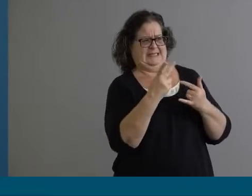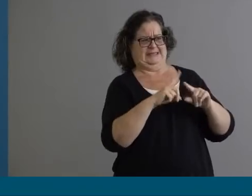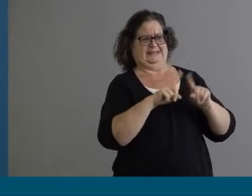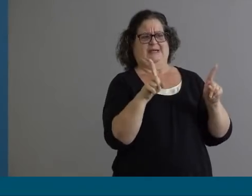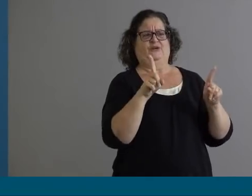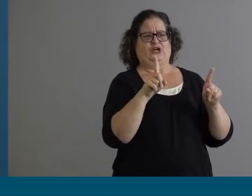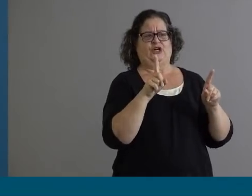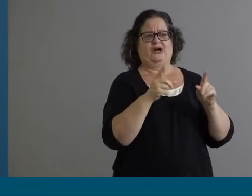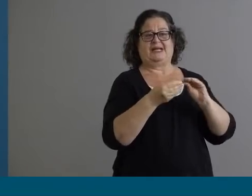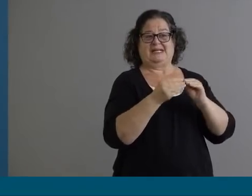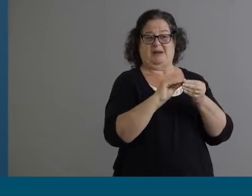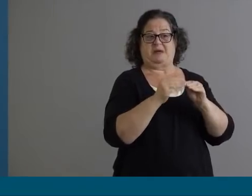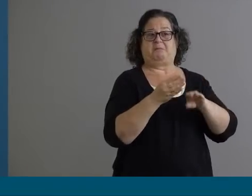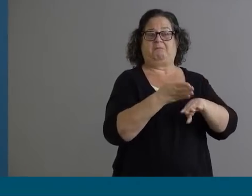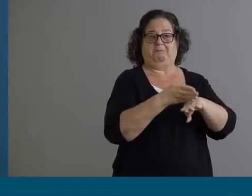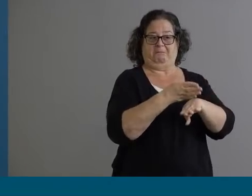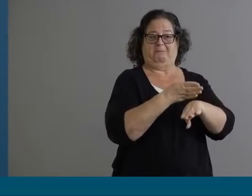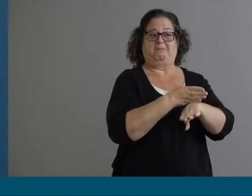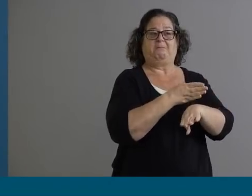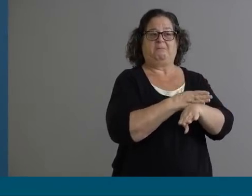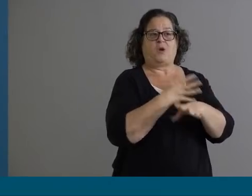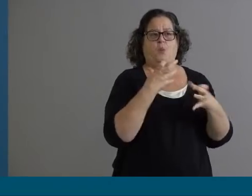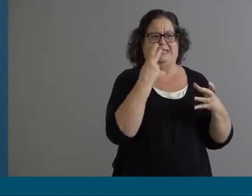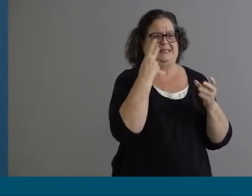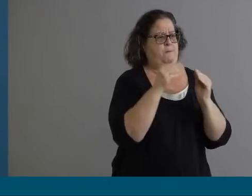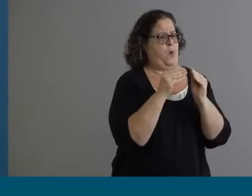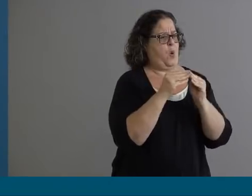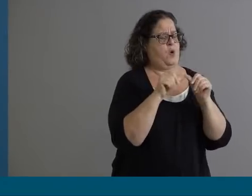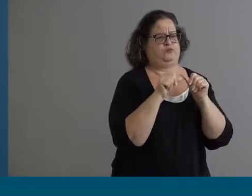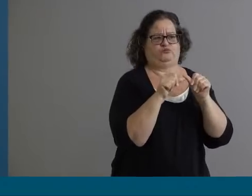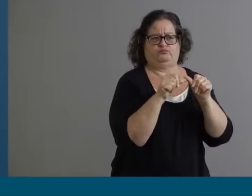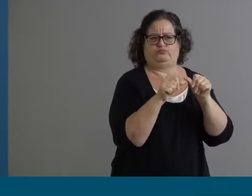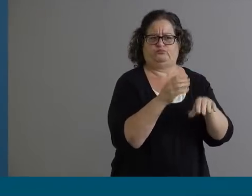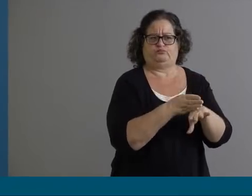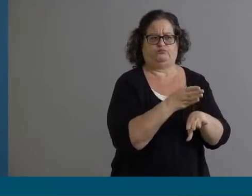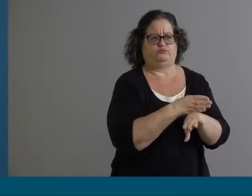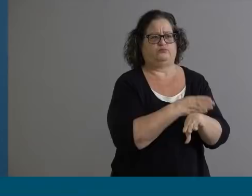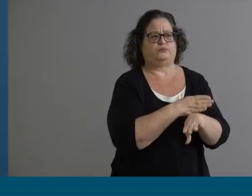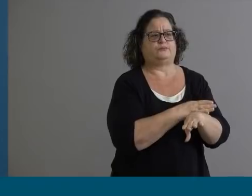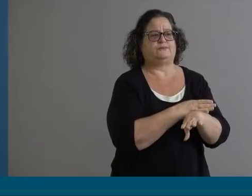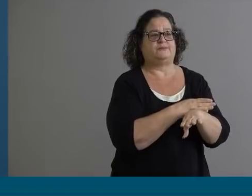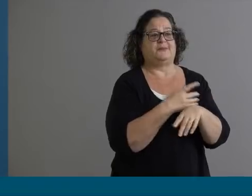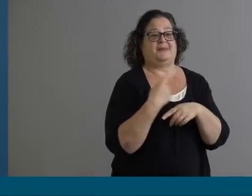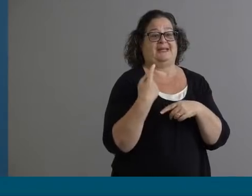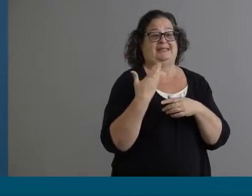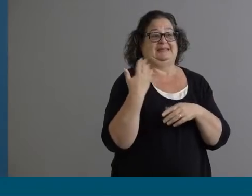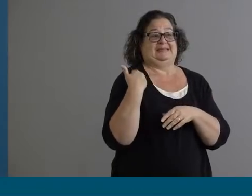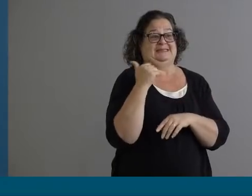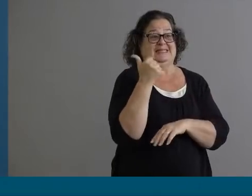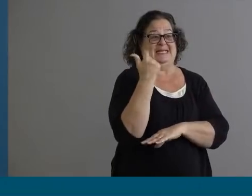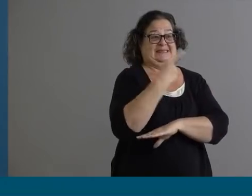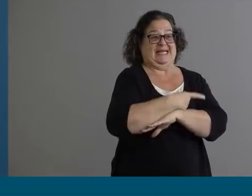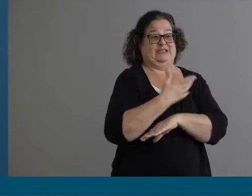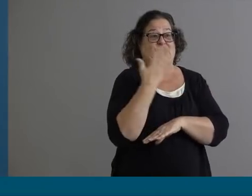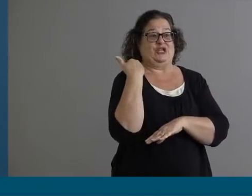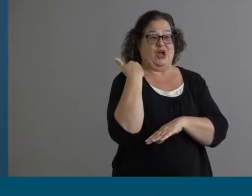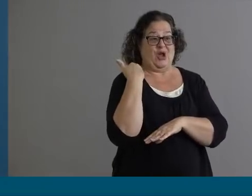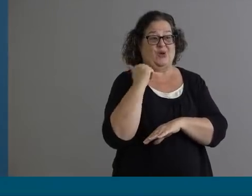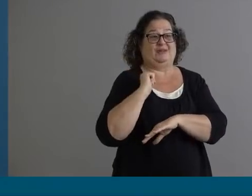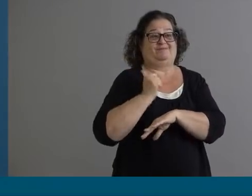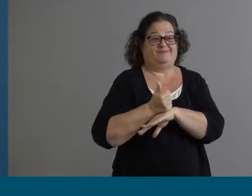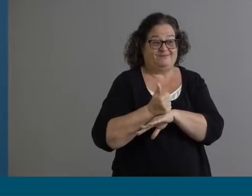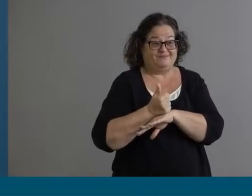see more, but the actions that we took 10 days ago are making a difference. We need to increase